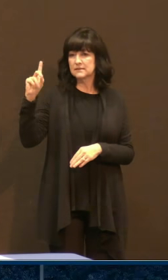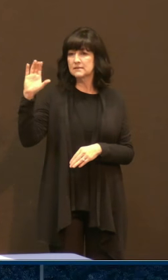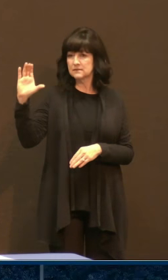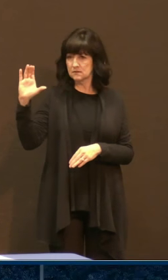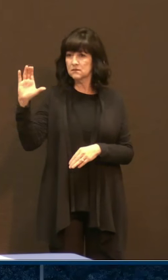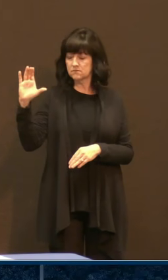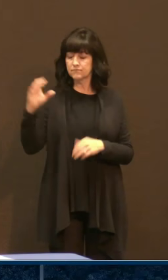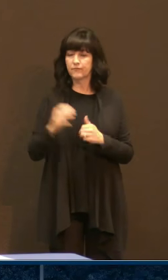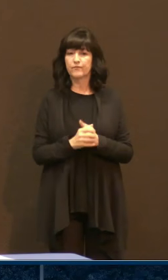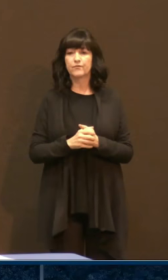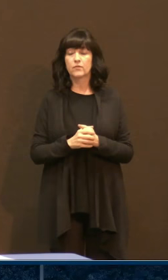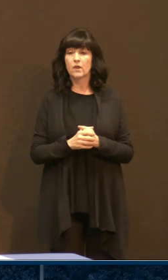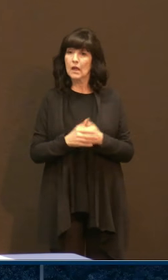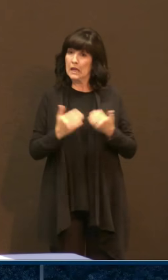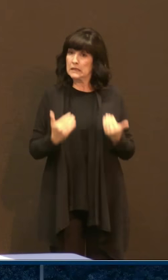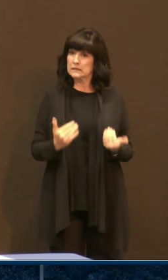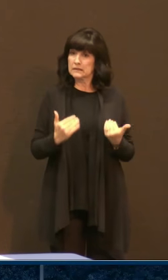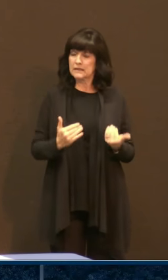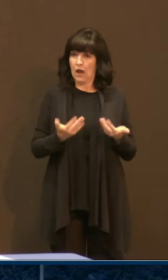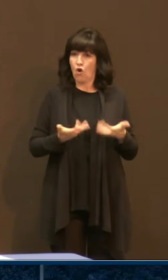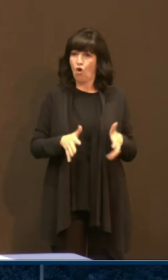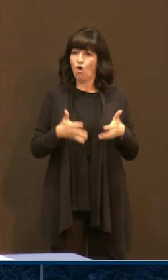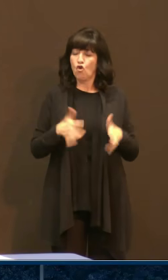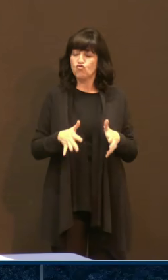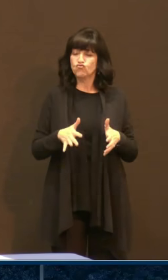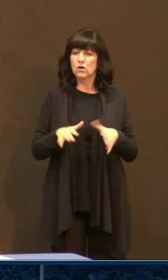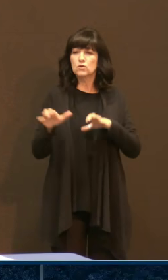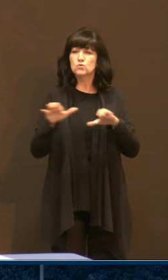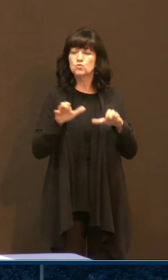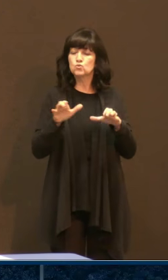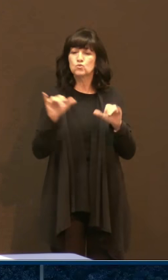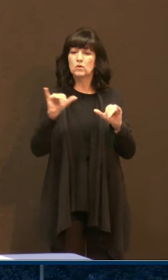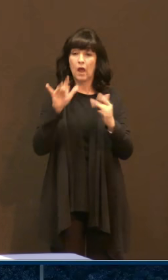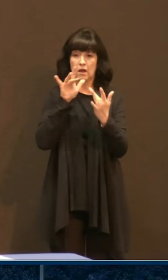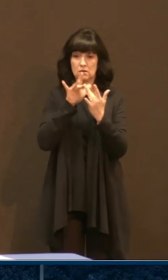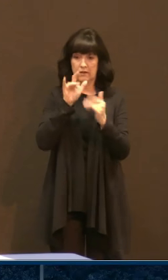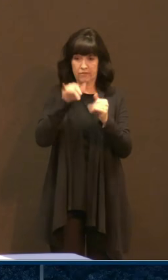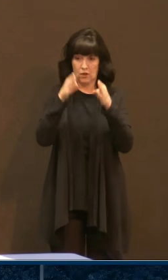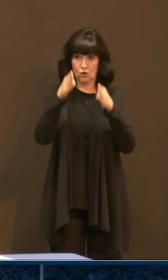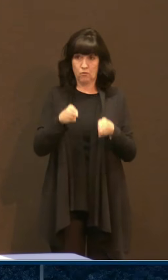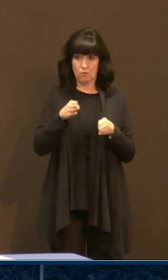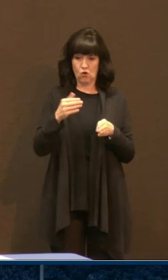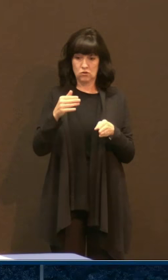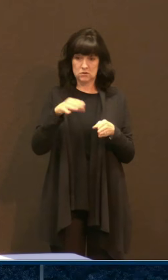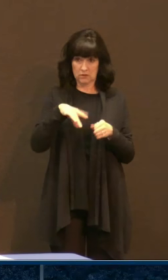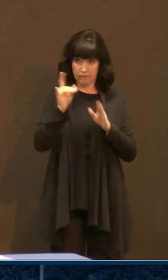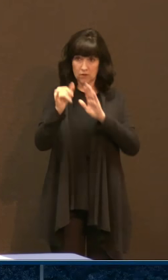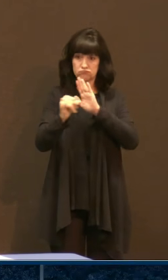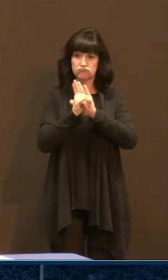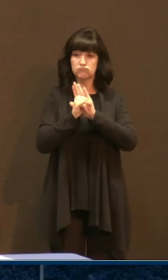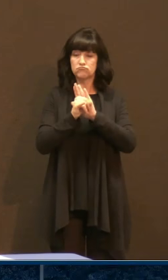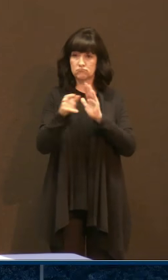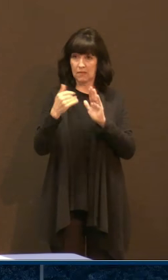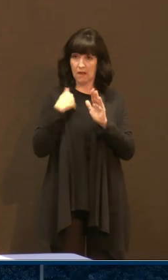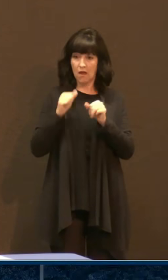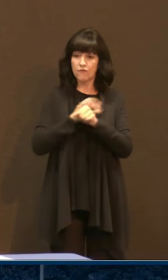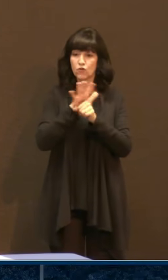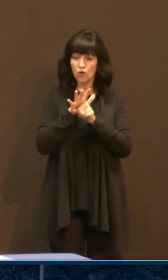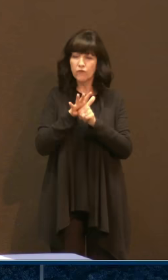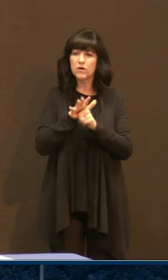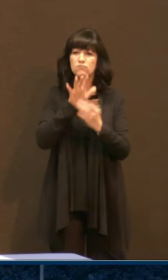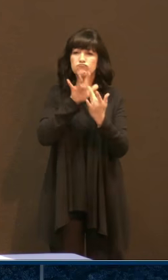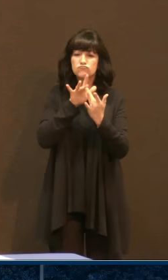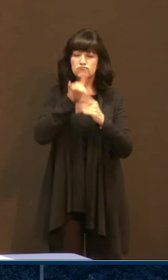that now, but we're going to need several times the number of contact tracers and an organization